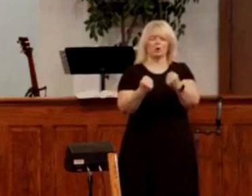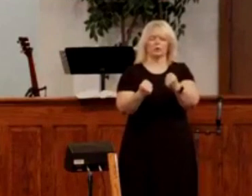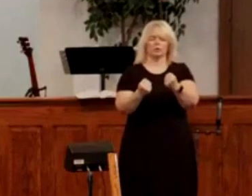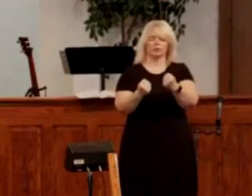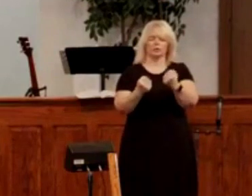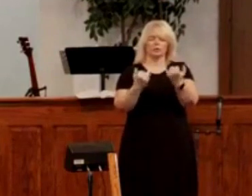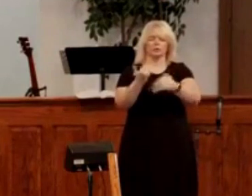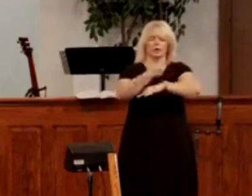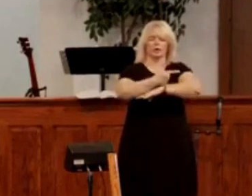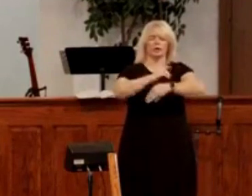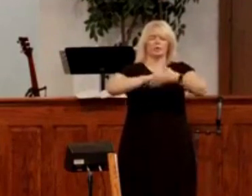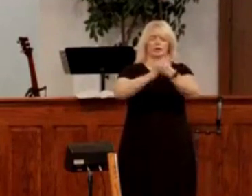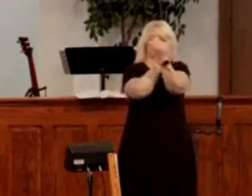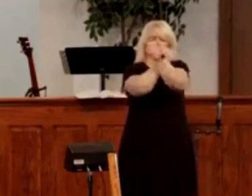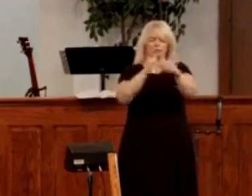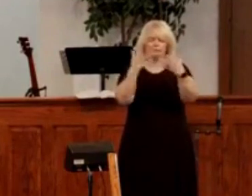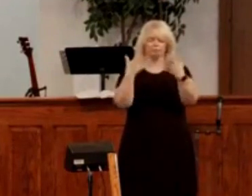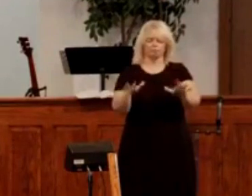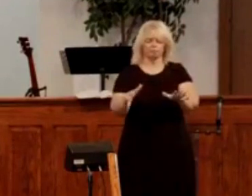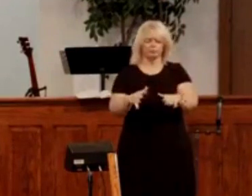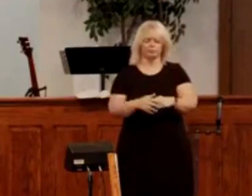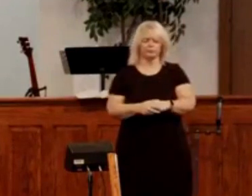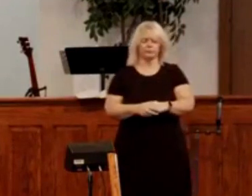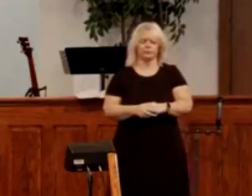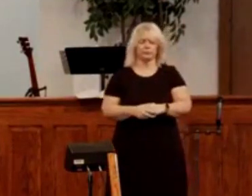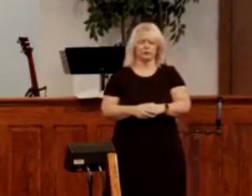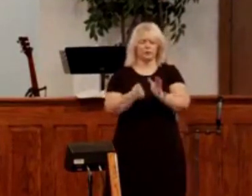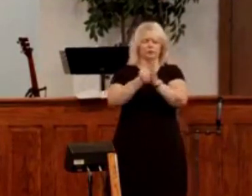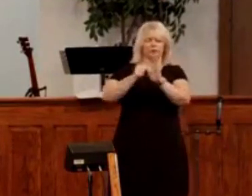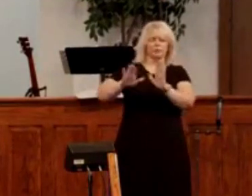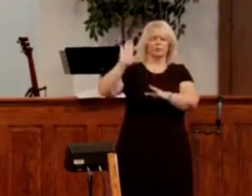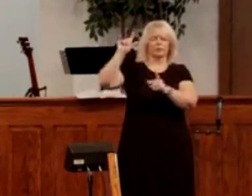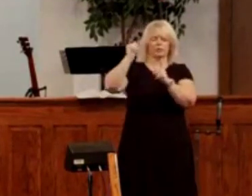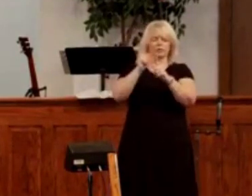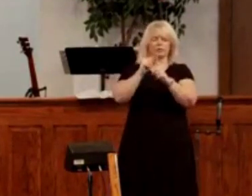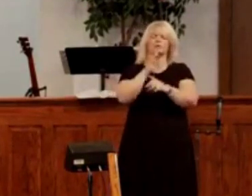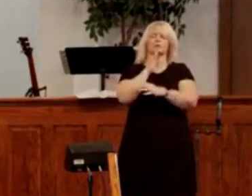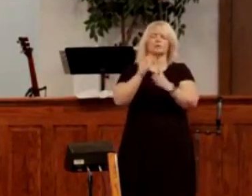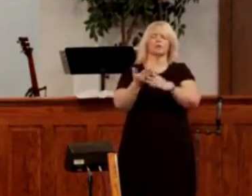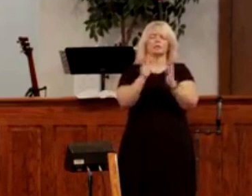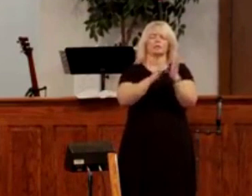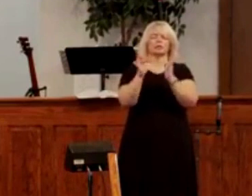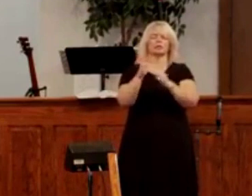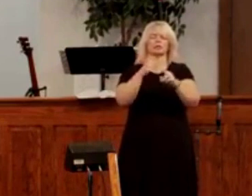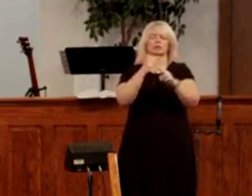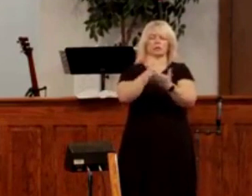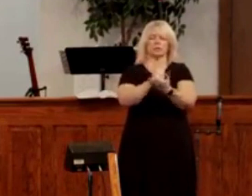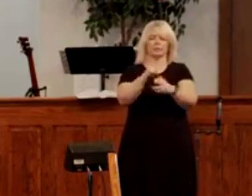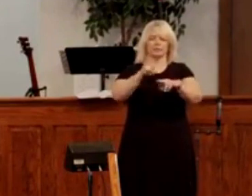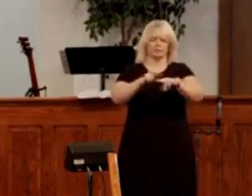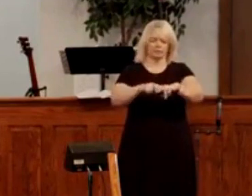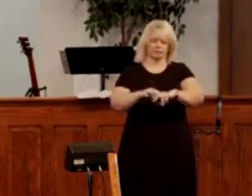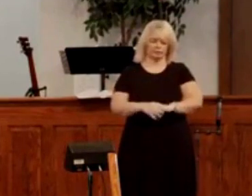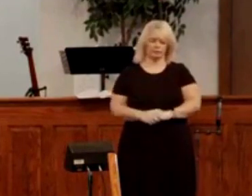that today will be the day of their salvation. So now remove me from your word and speak through it in Jesus' precious name. Amen. Please be